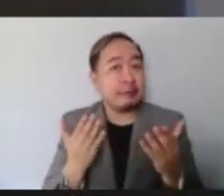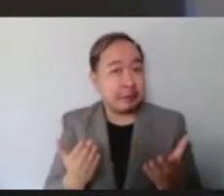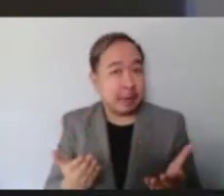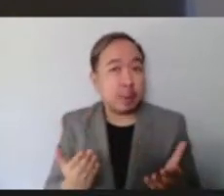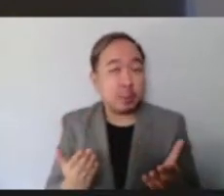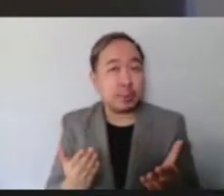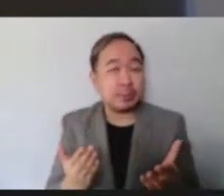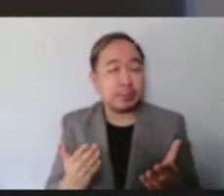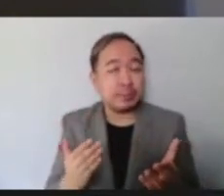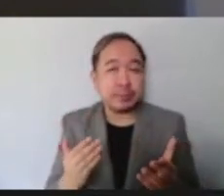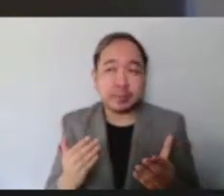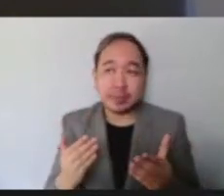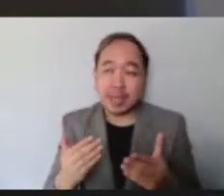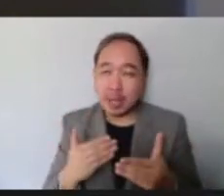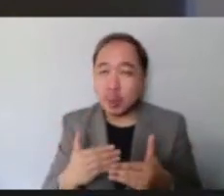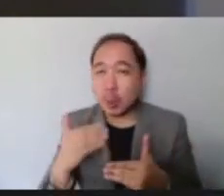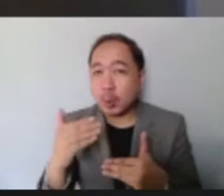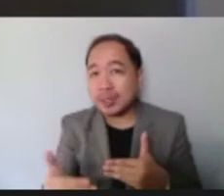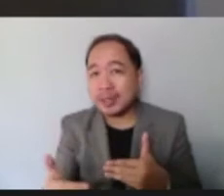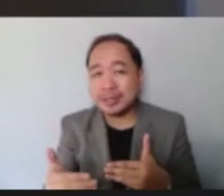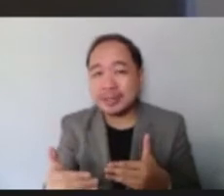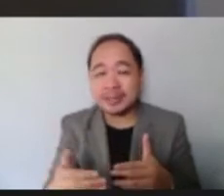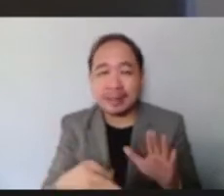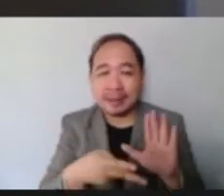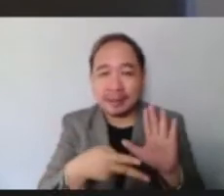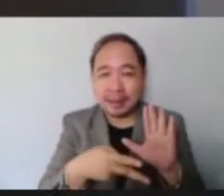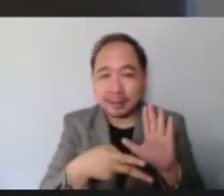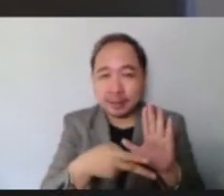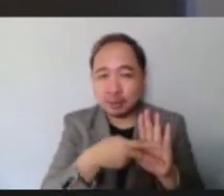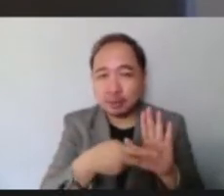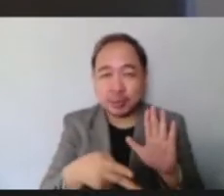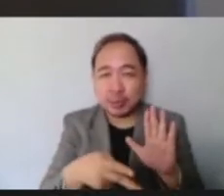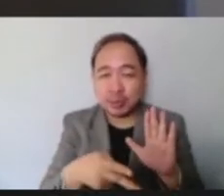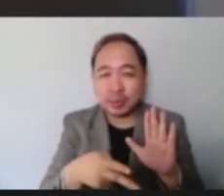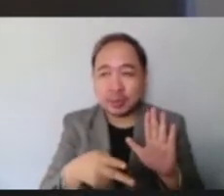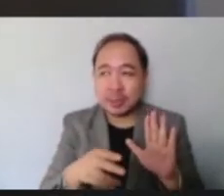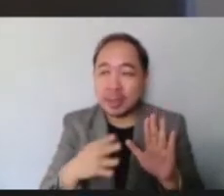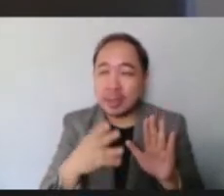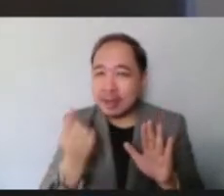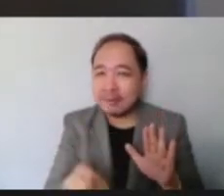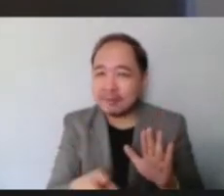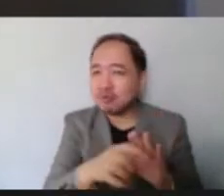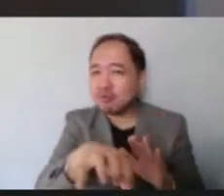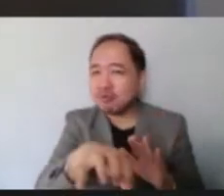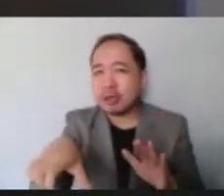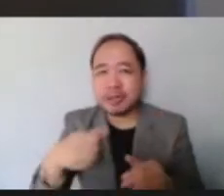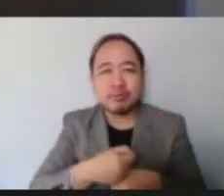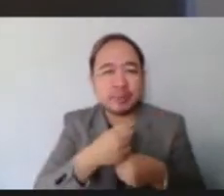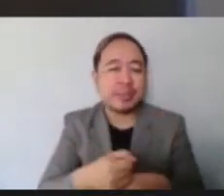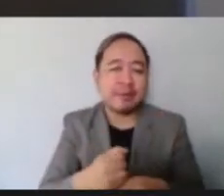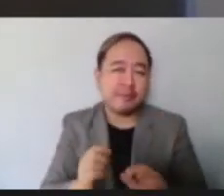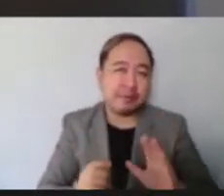to agenda item two hearing interventions uh